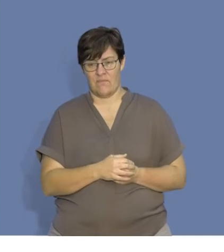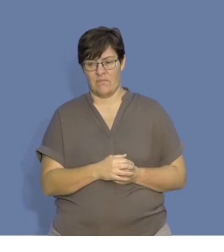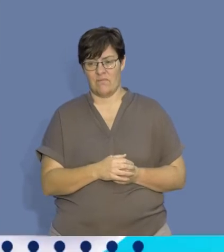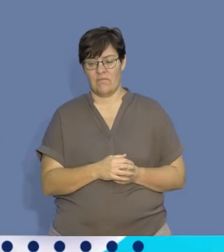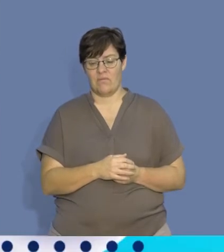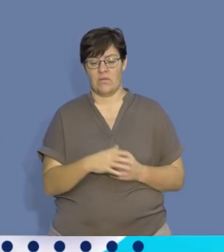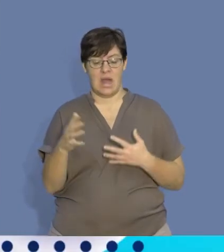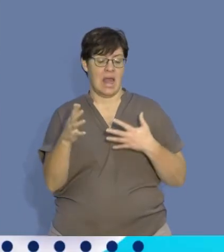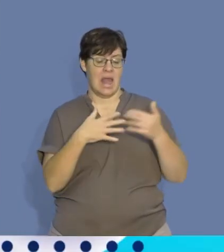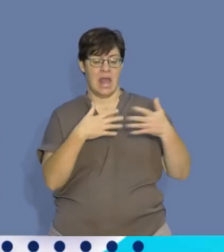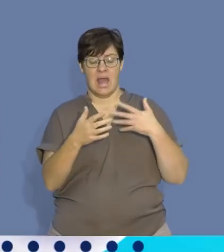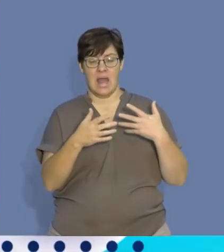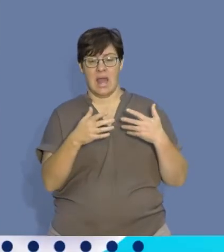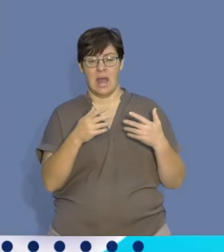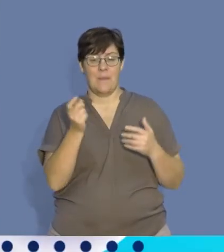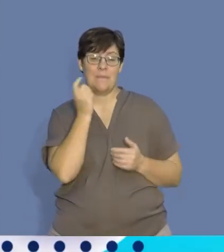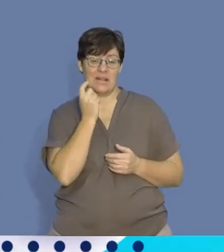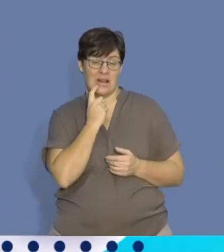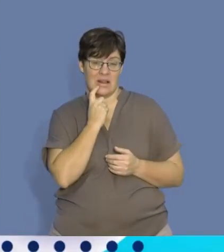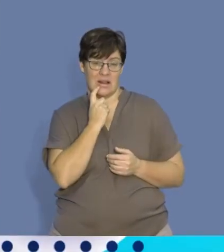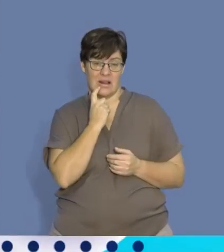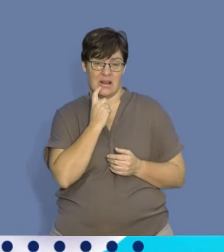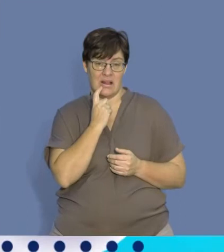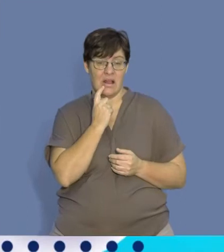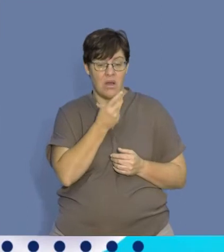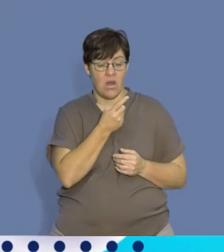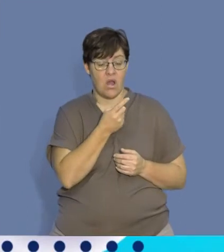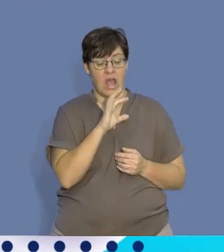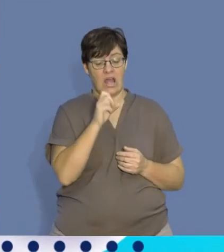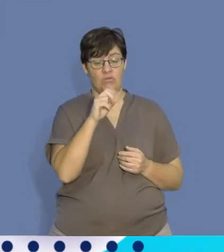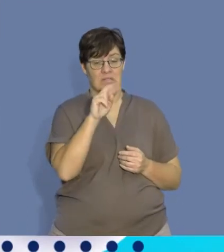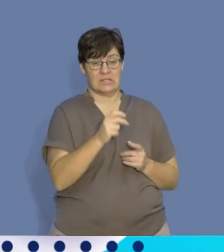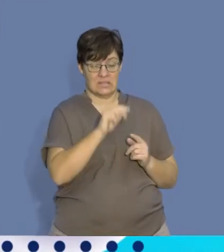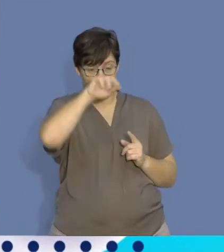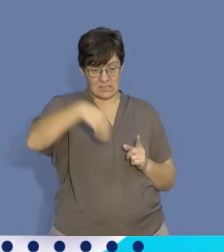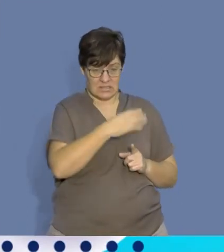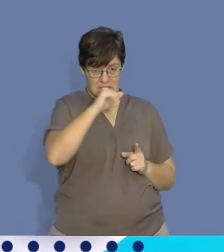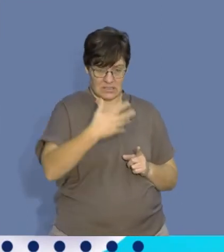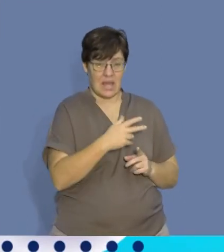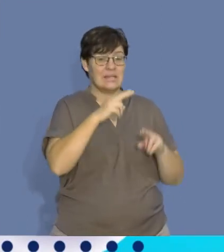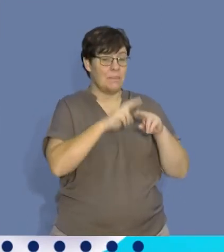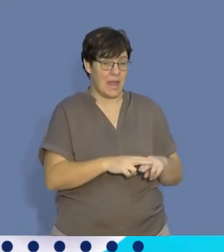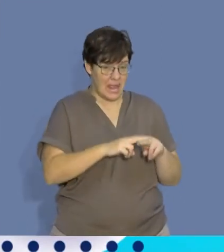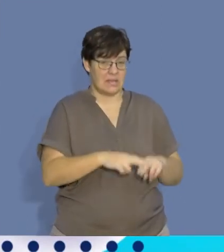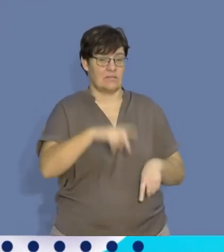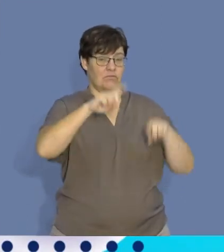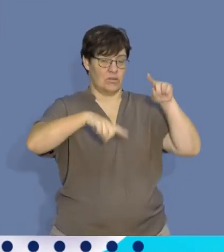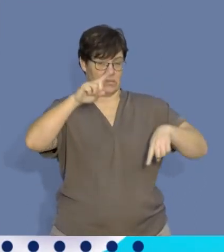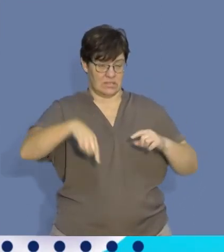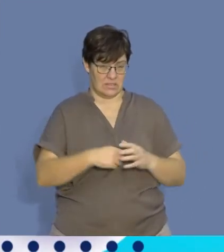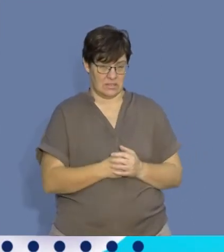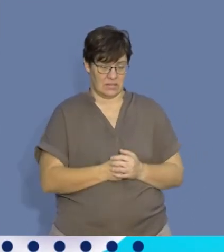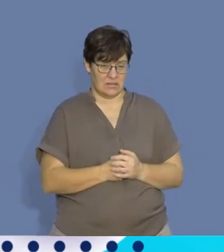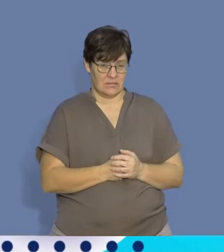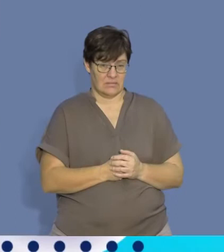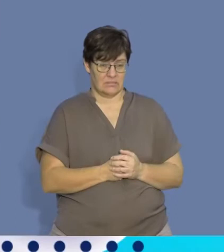metal will let me get a current at different frequencies, okay? Now, what is